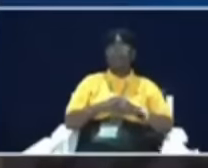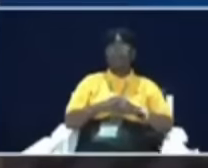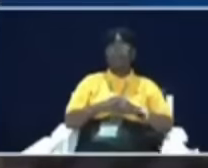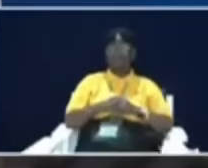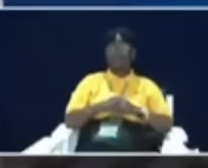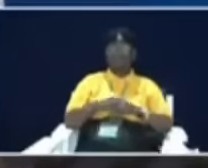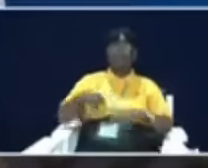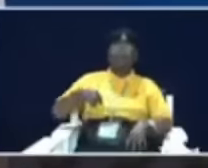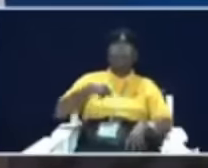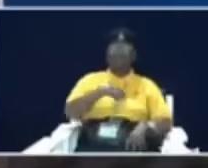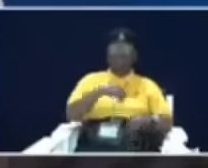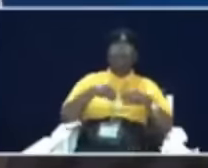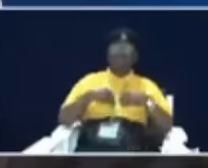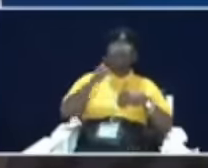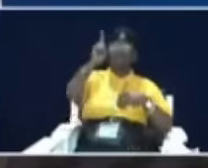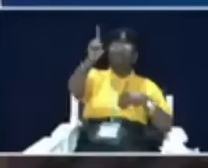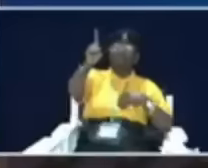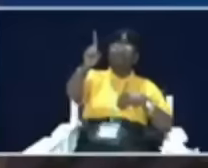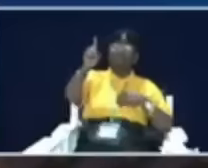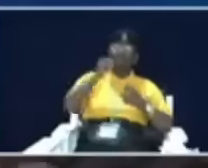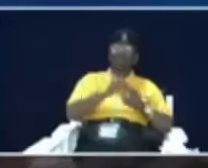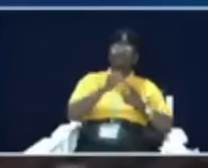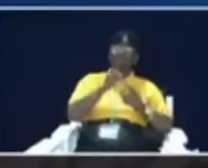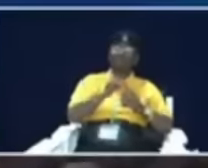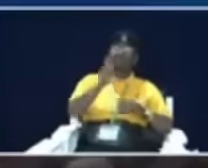We have one or two things we want to do.